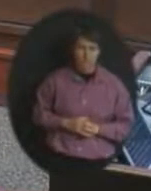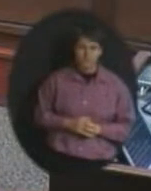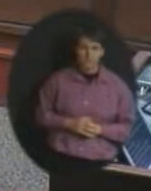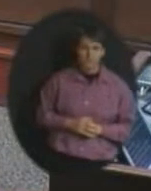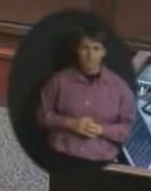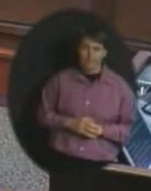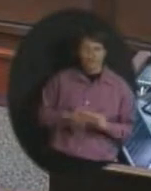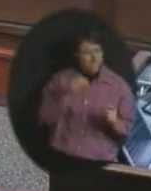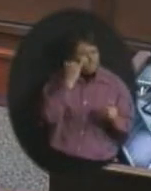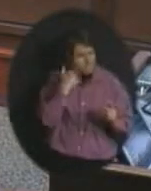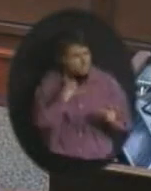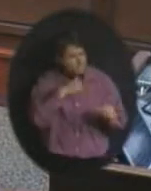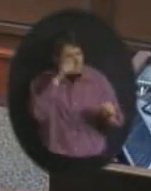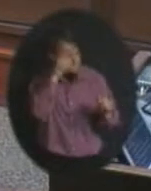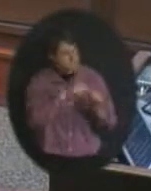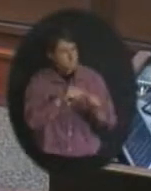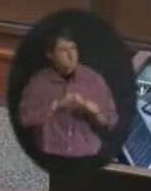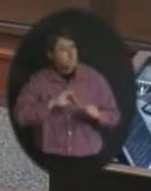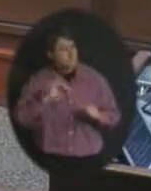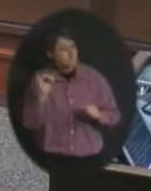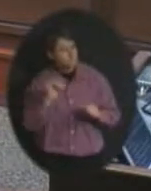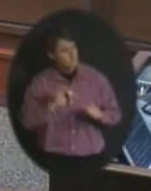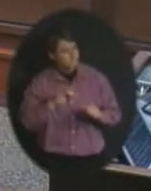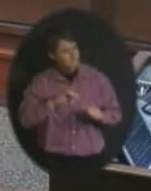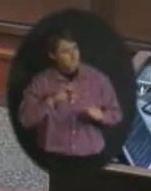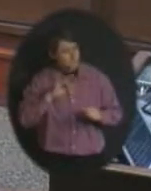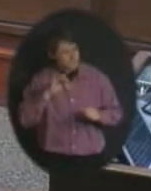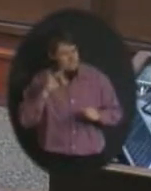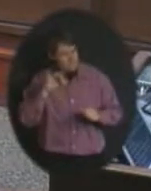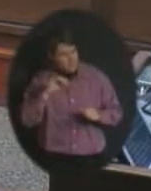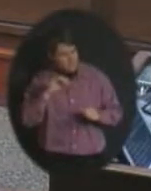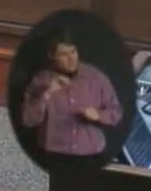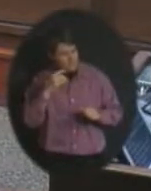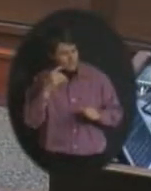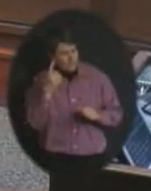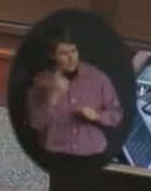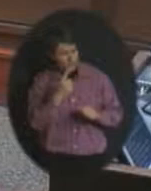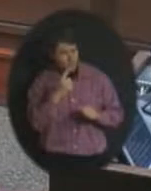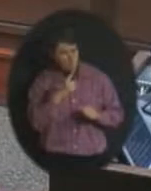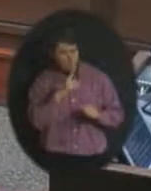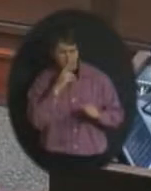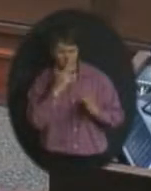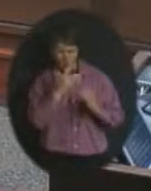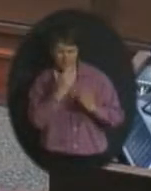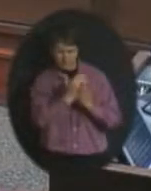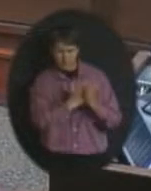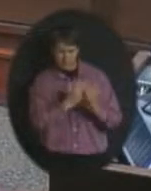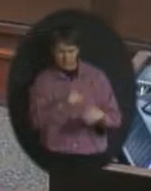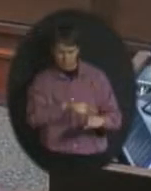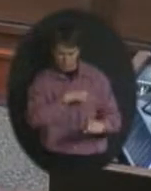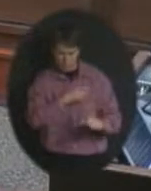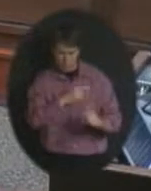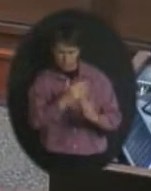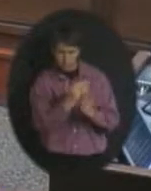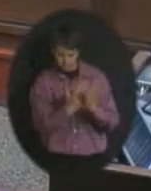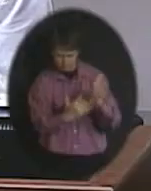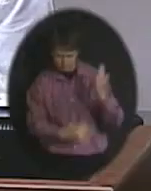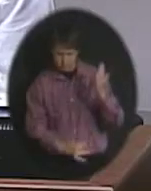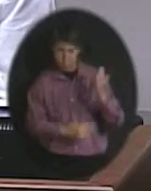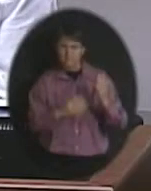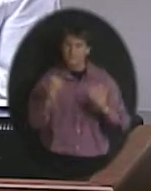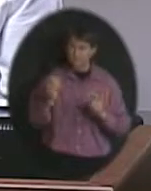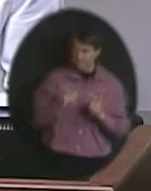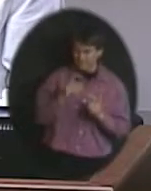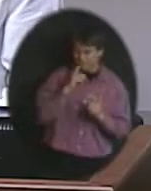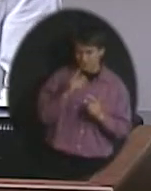I remember there were like 80 some, but was there, the waiting list was pretty high. The waiting list is higher than we